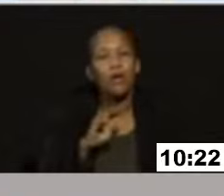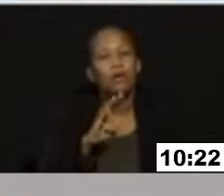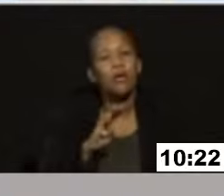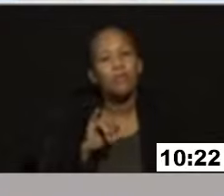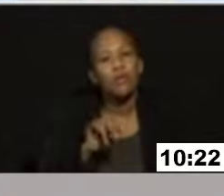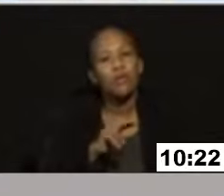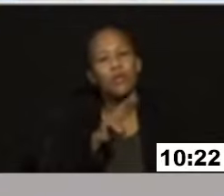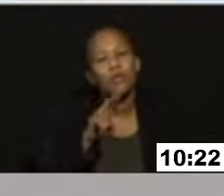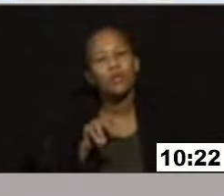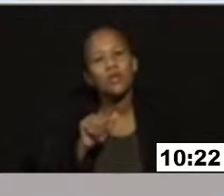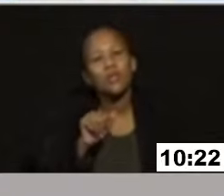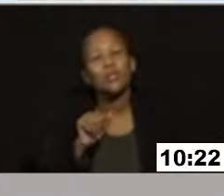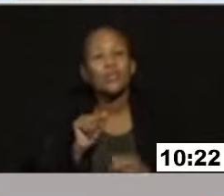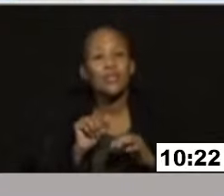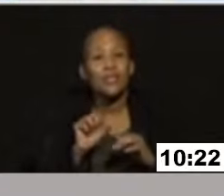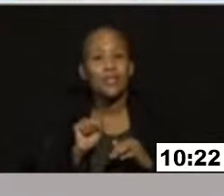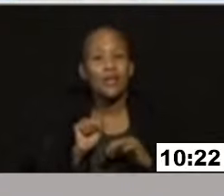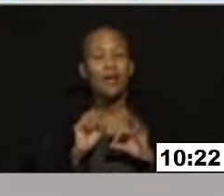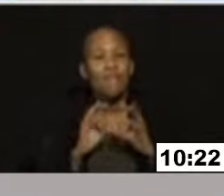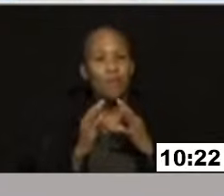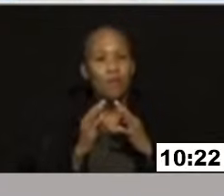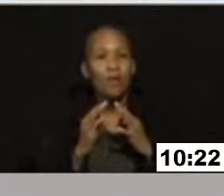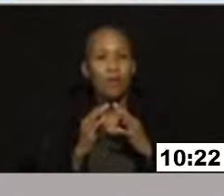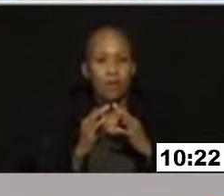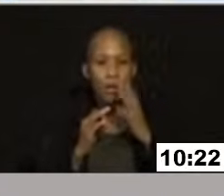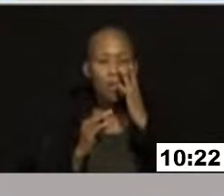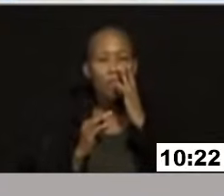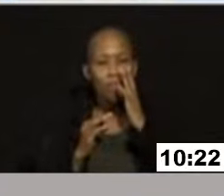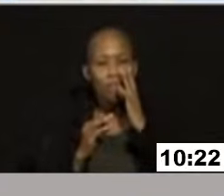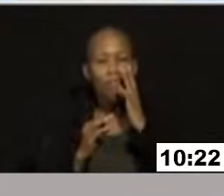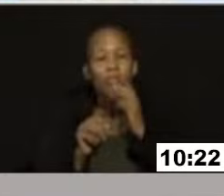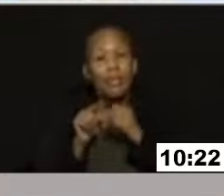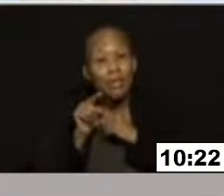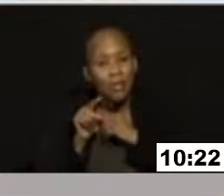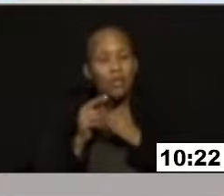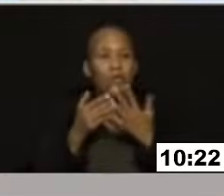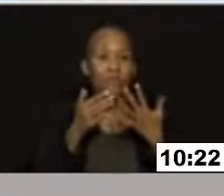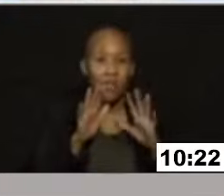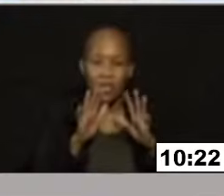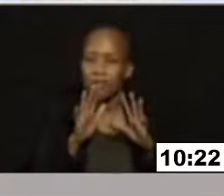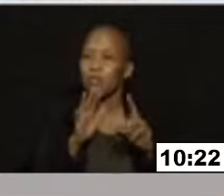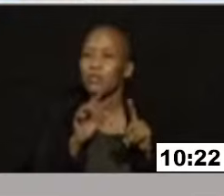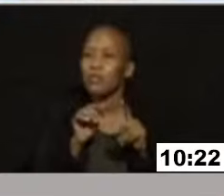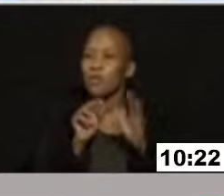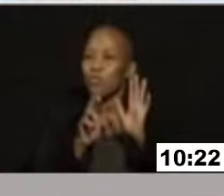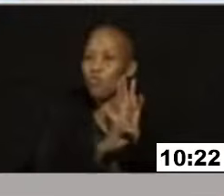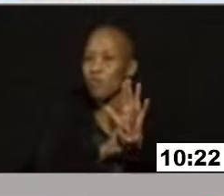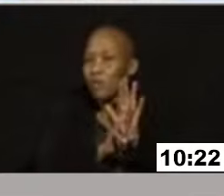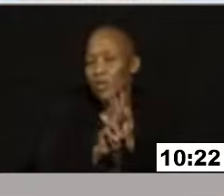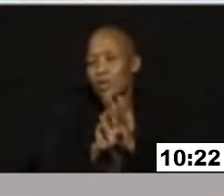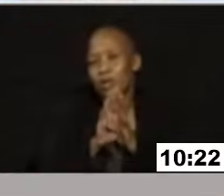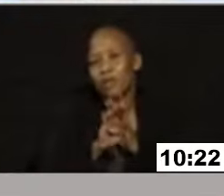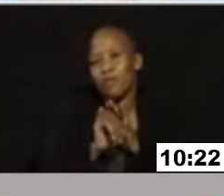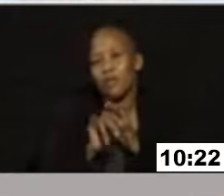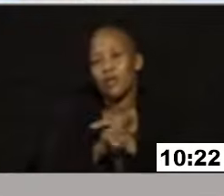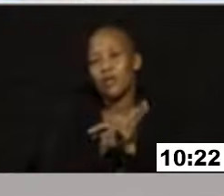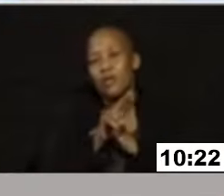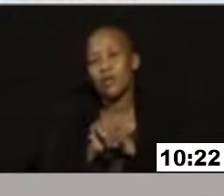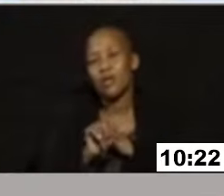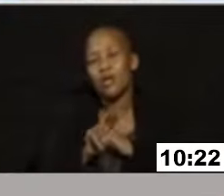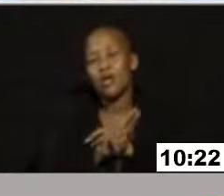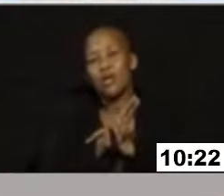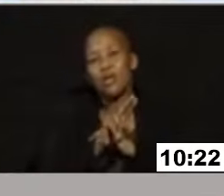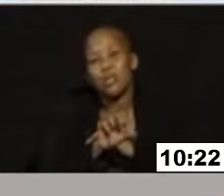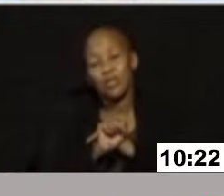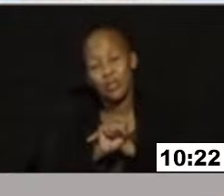families. They, of course, were not implicated persons. But Mr. Bezos, as well as representatives of other